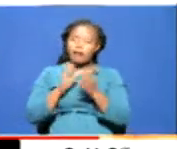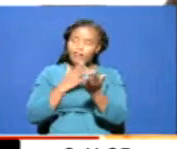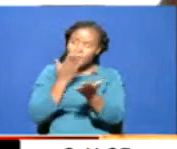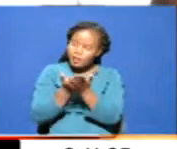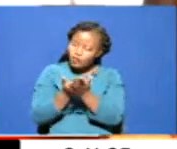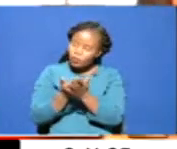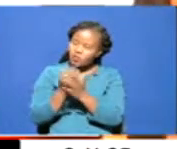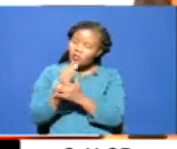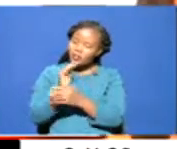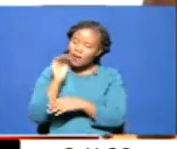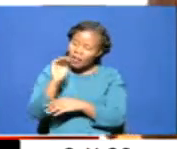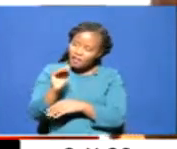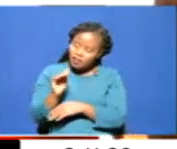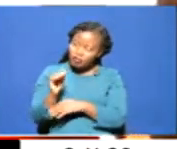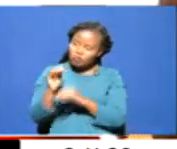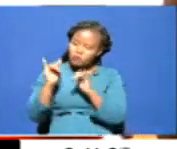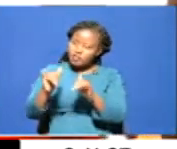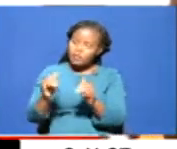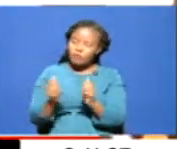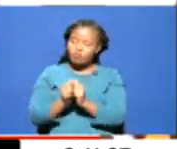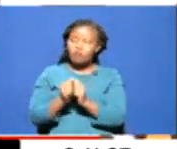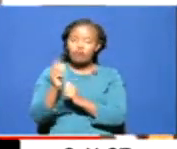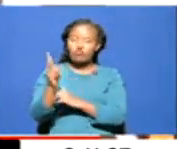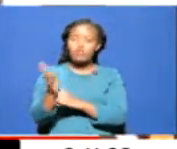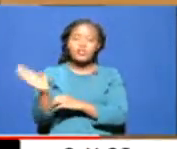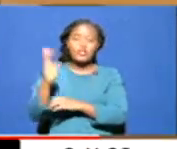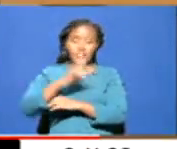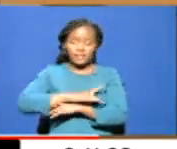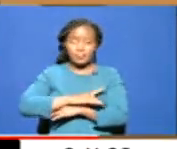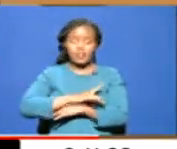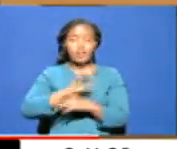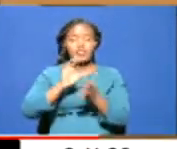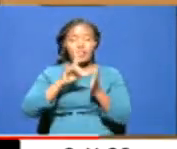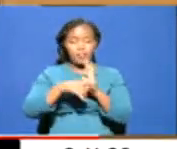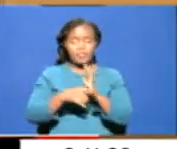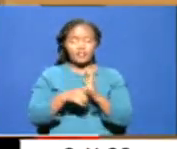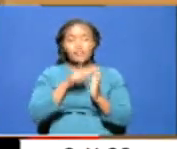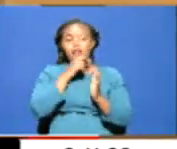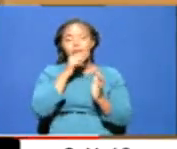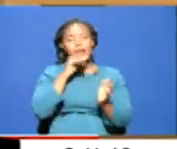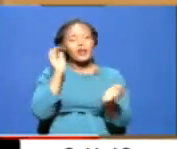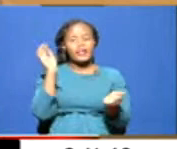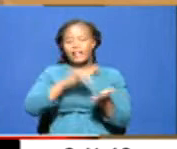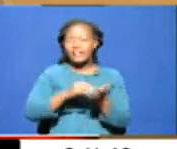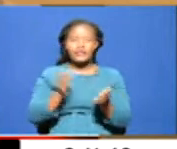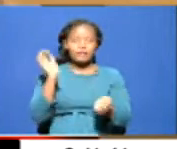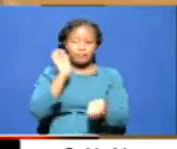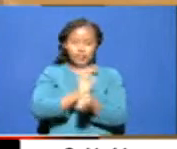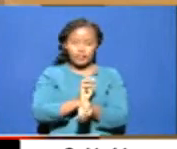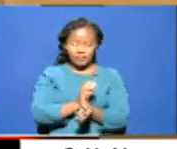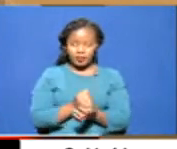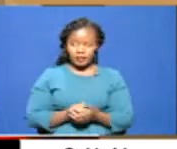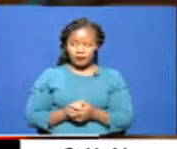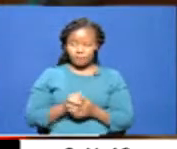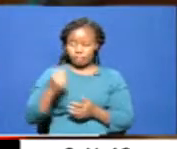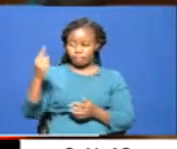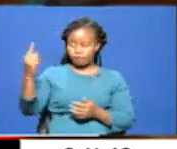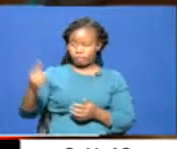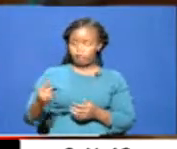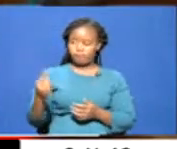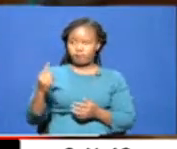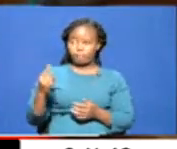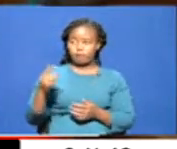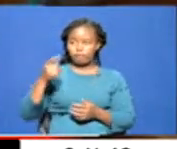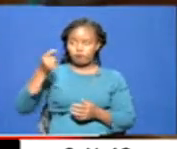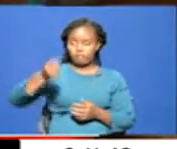14 days was closed. Shortly thereafter, he was arrested again. Appearing before Chief Magistrate Eunice